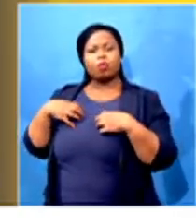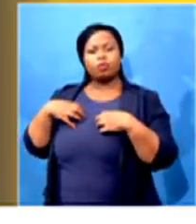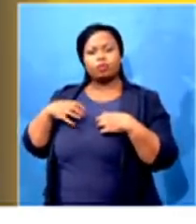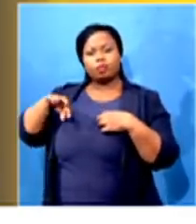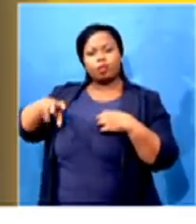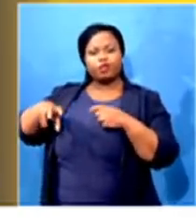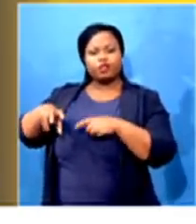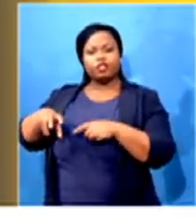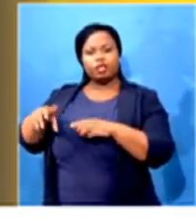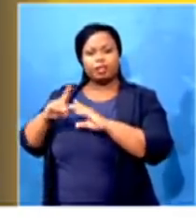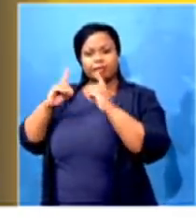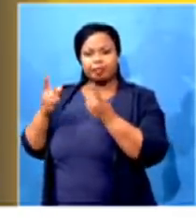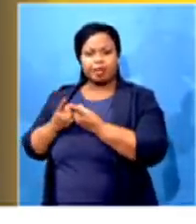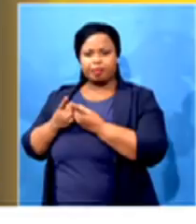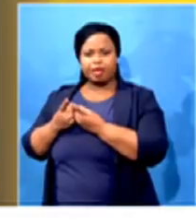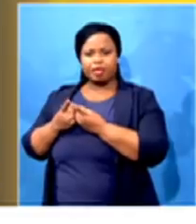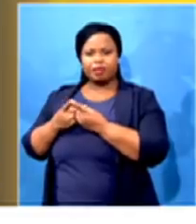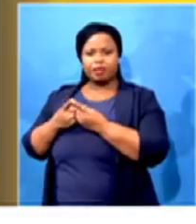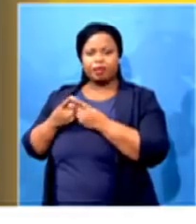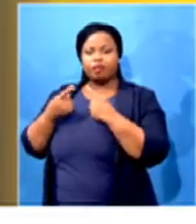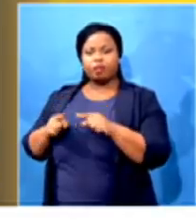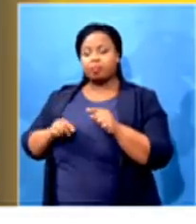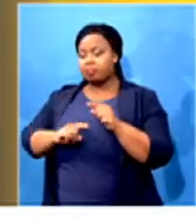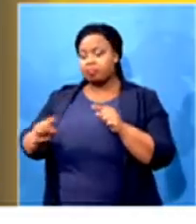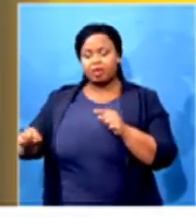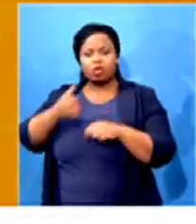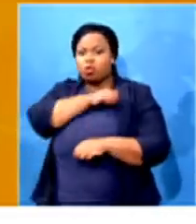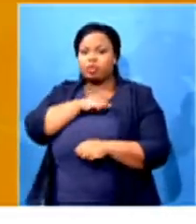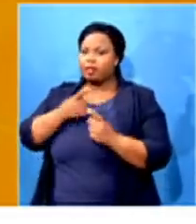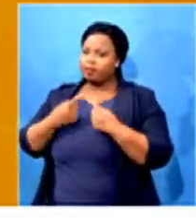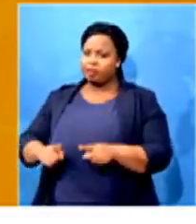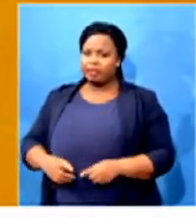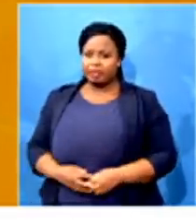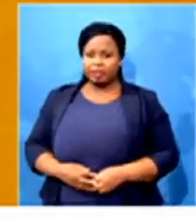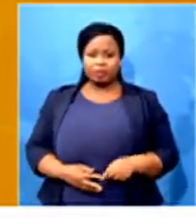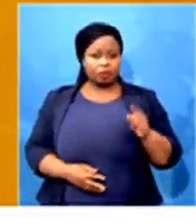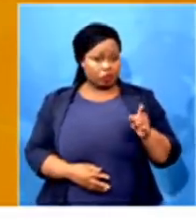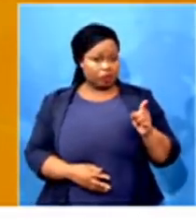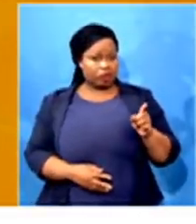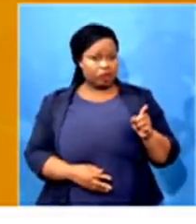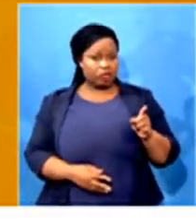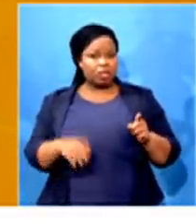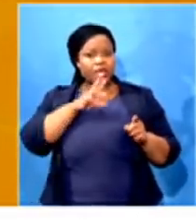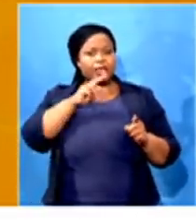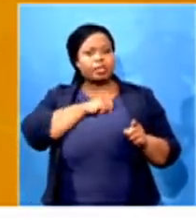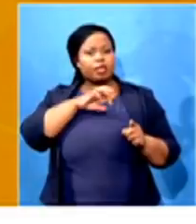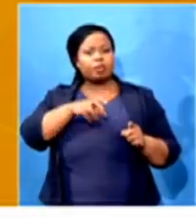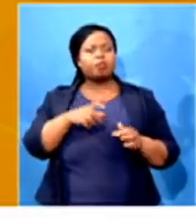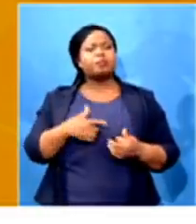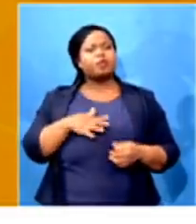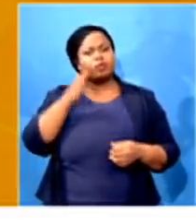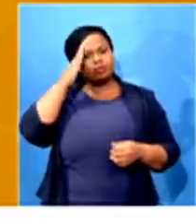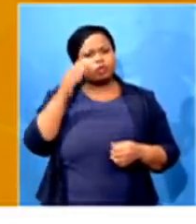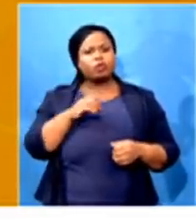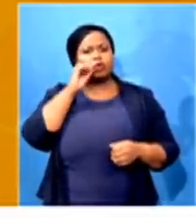provincial department, not from facilities. Yeah. So this comes from the KZN budget. How many Cuban doctors do you